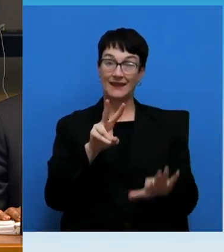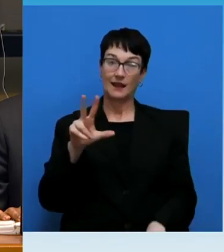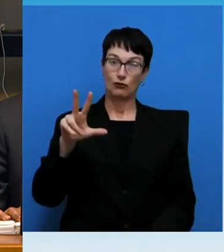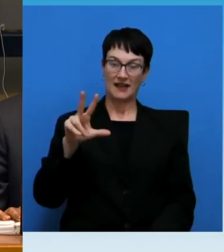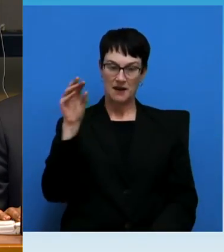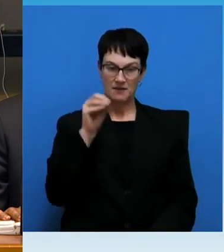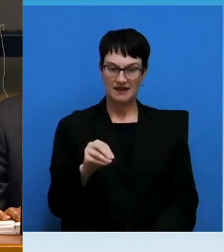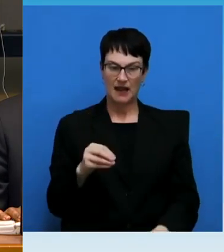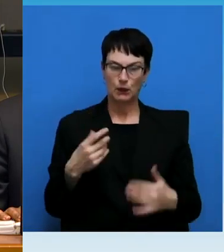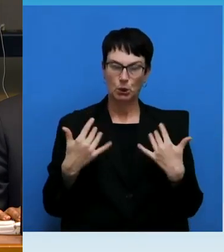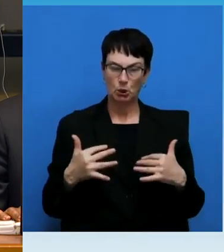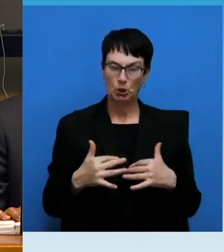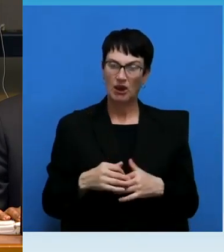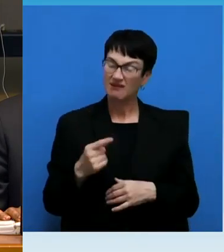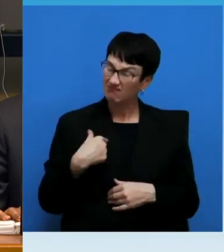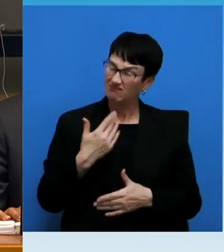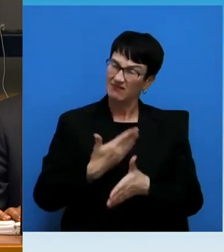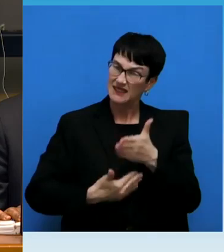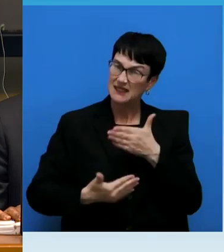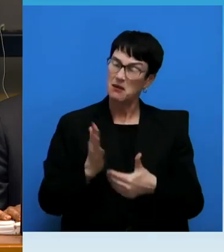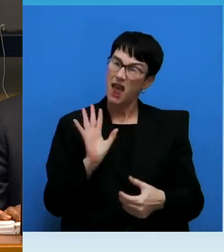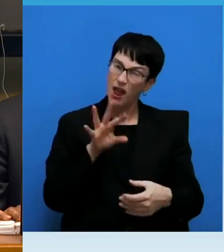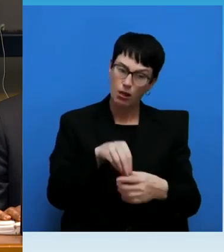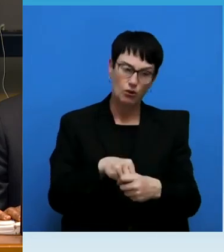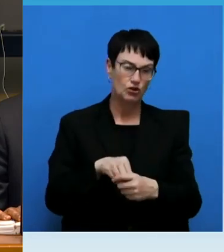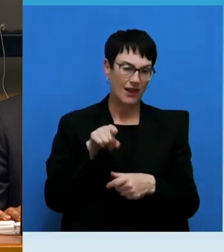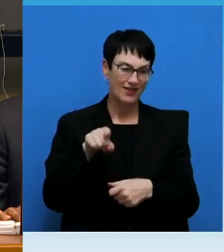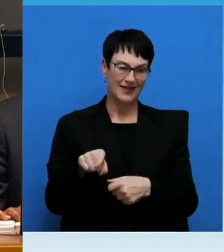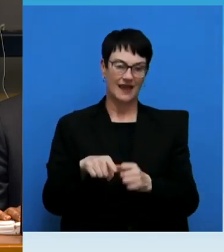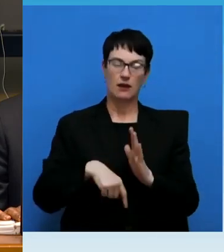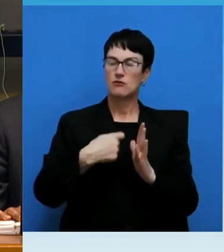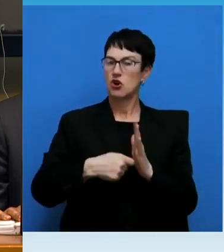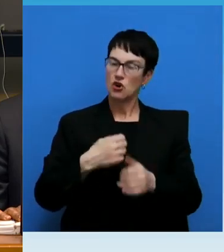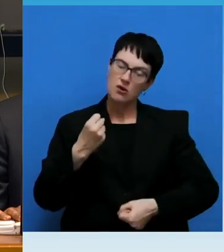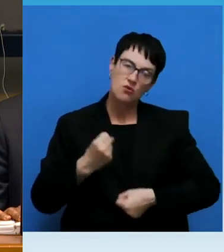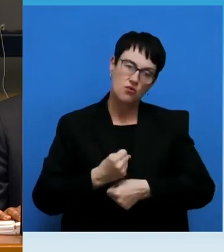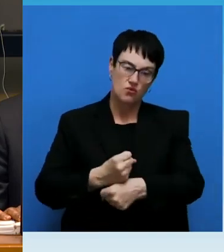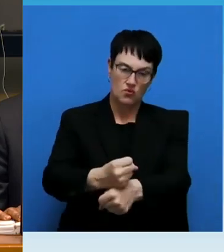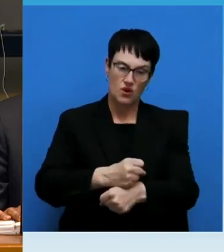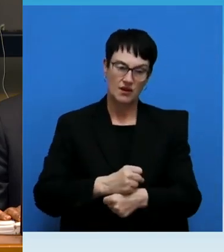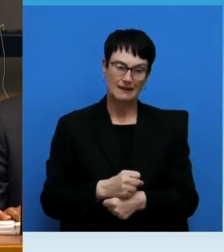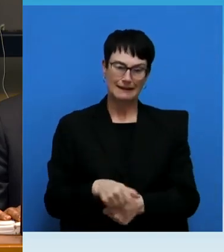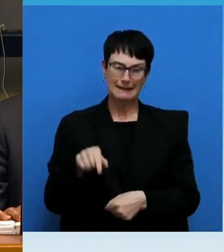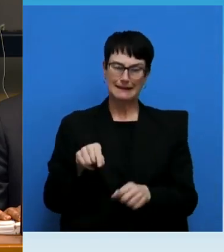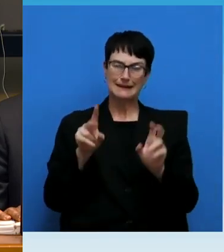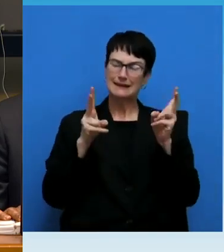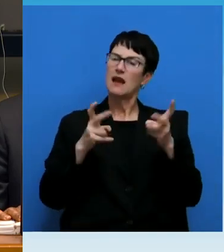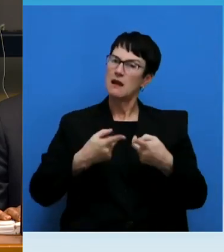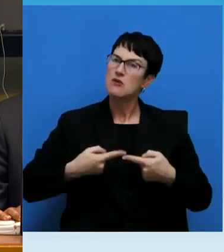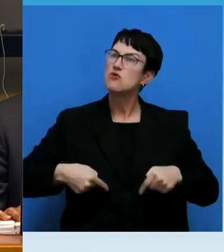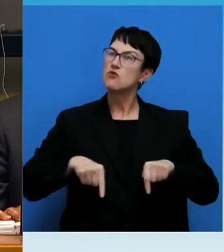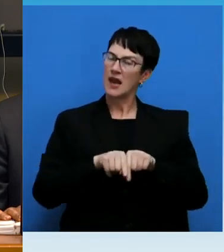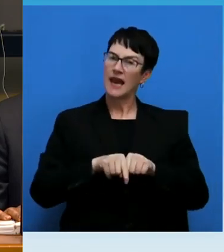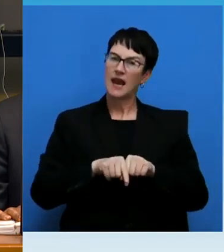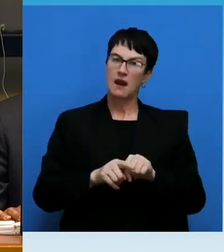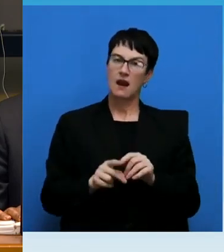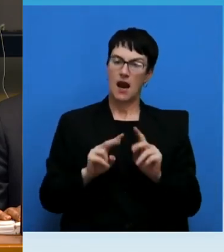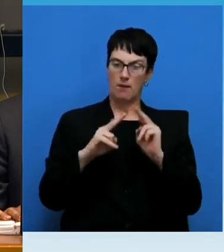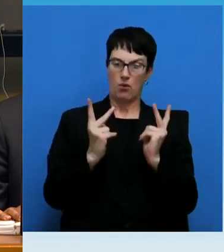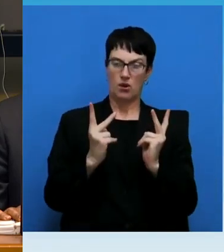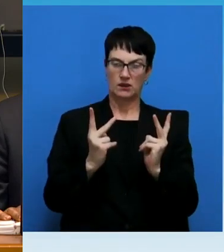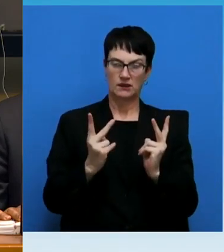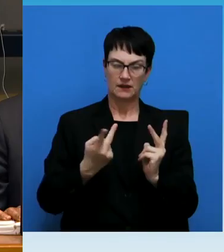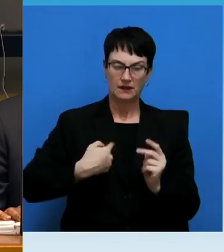belong, we decide. A blueprint for bridging organizational gap and ensuring that persons with disability